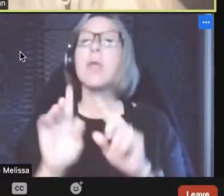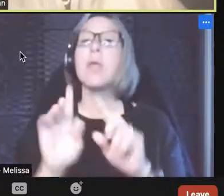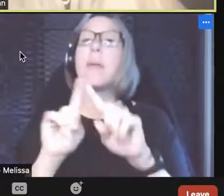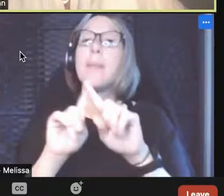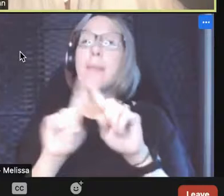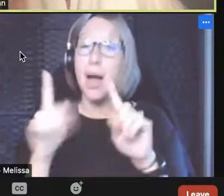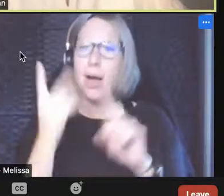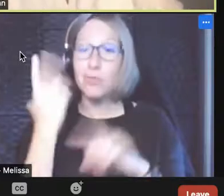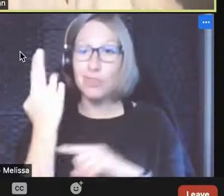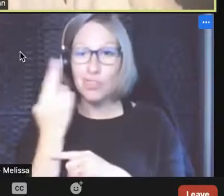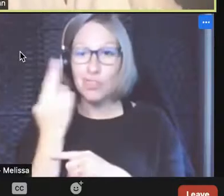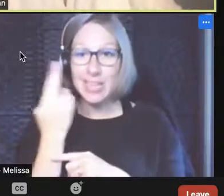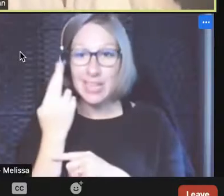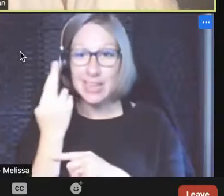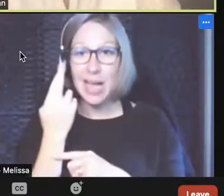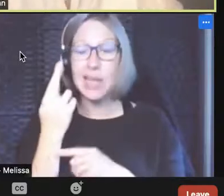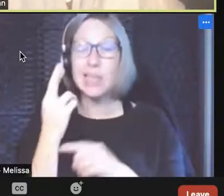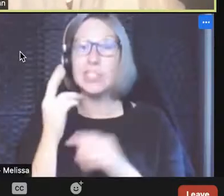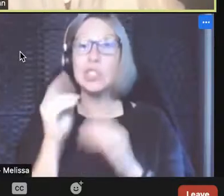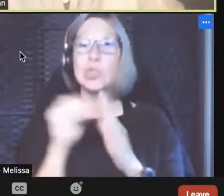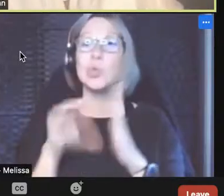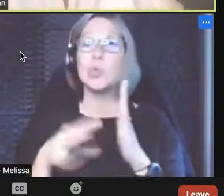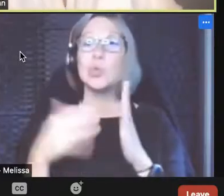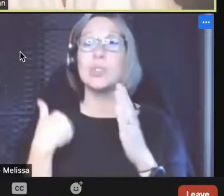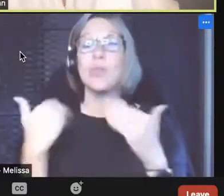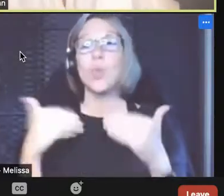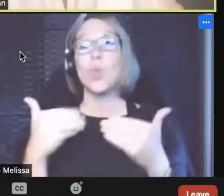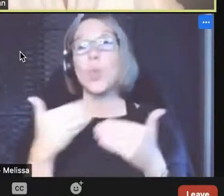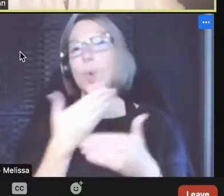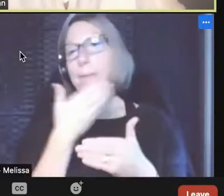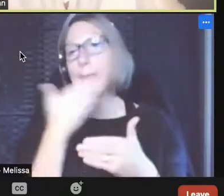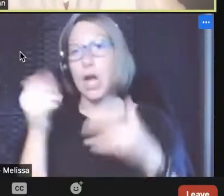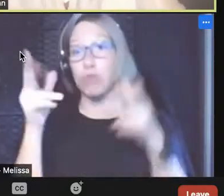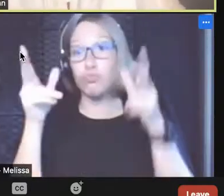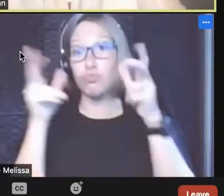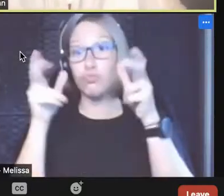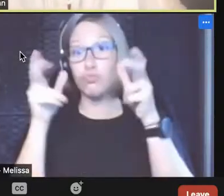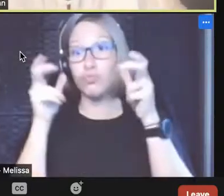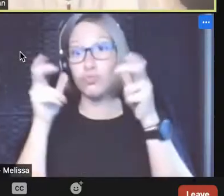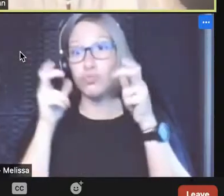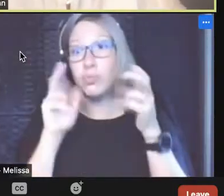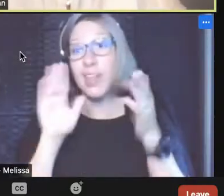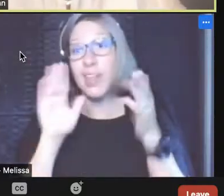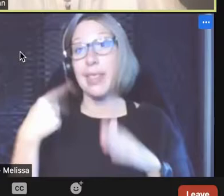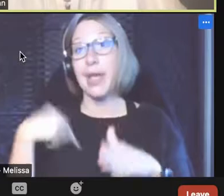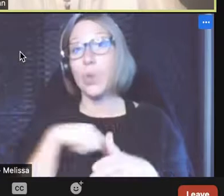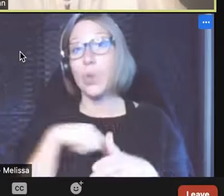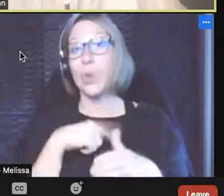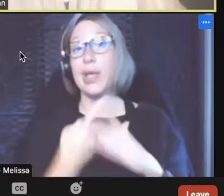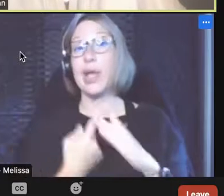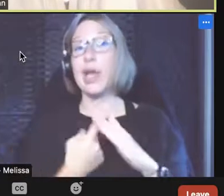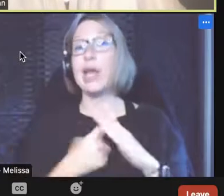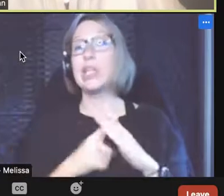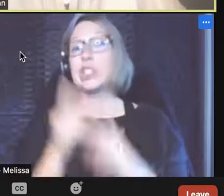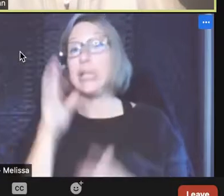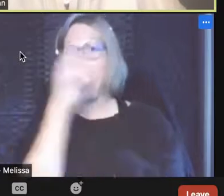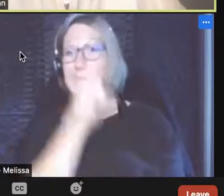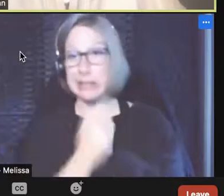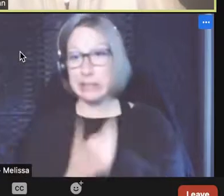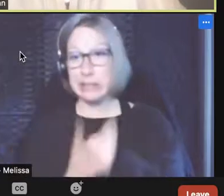so many of our students, they have far better receptive language than many of us would guess, right?